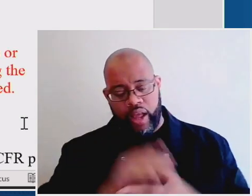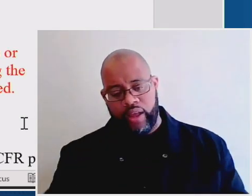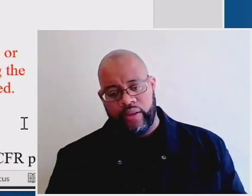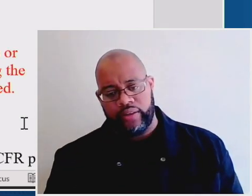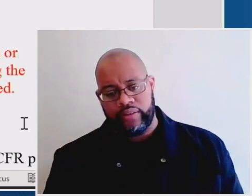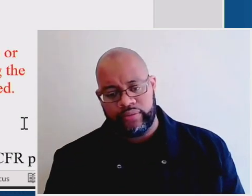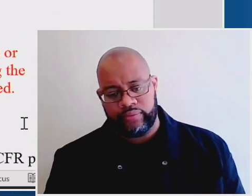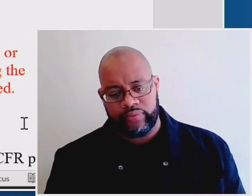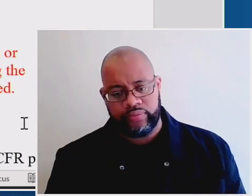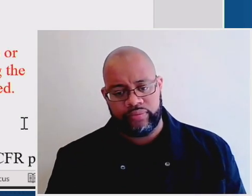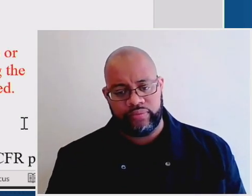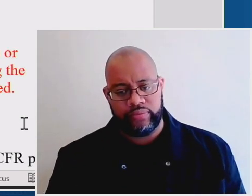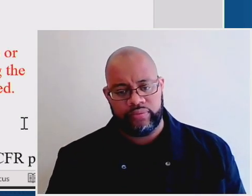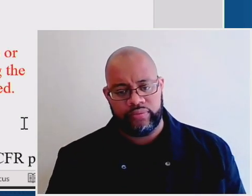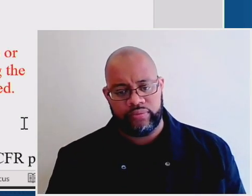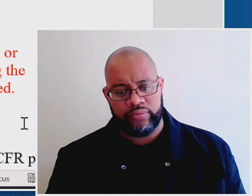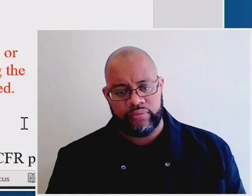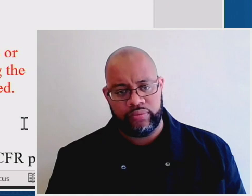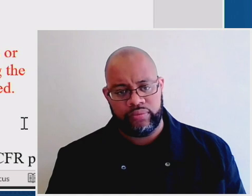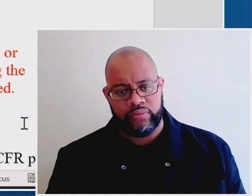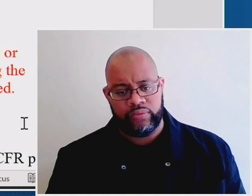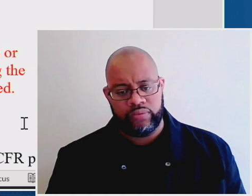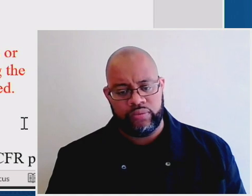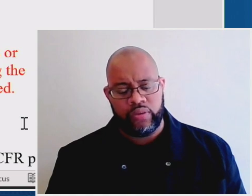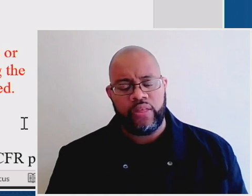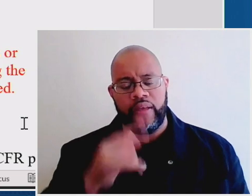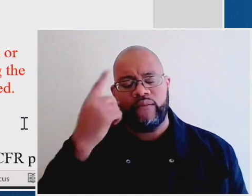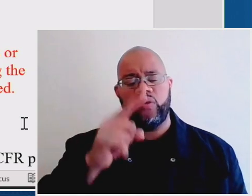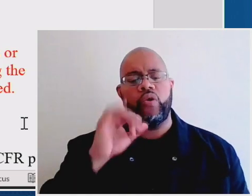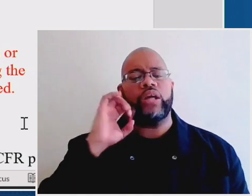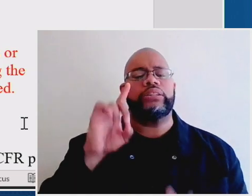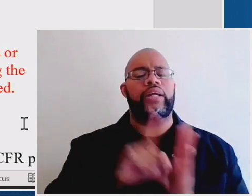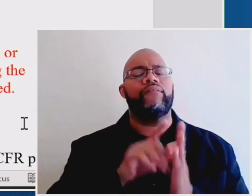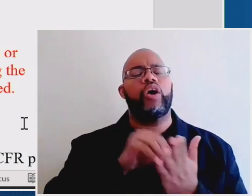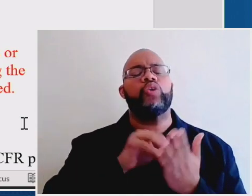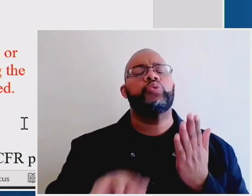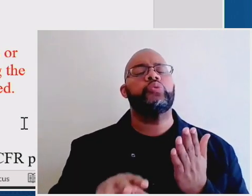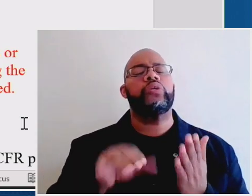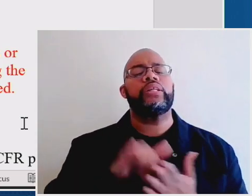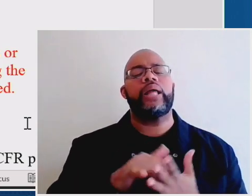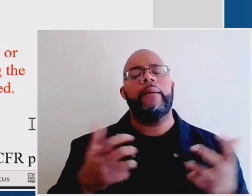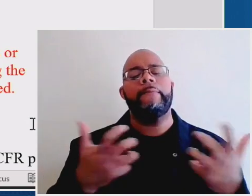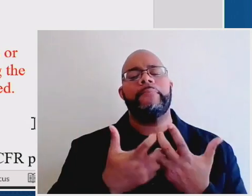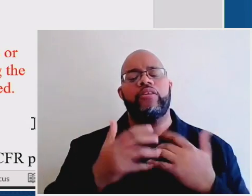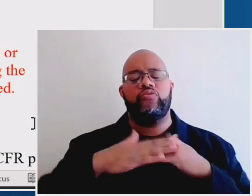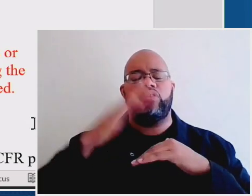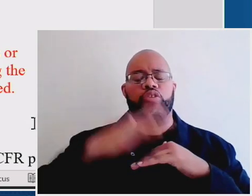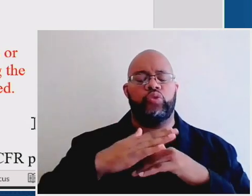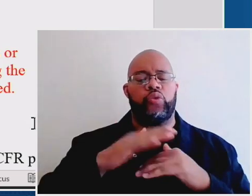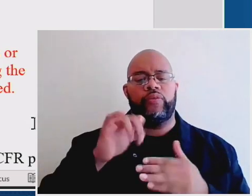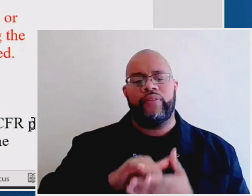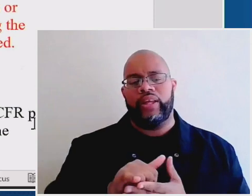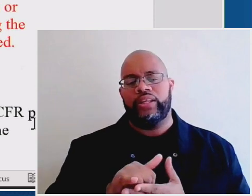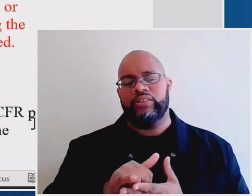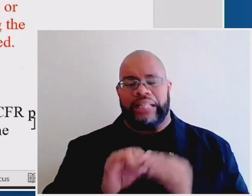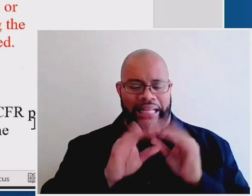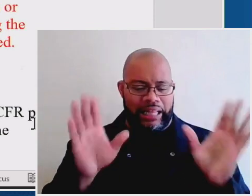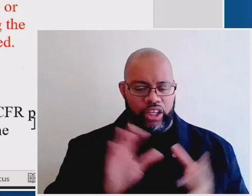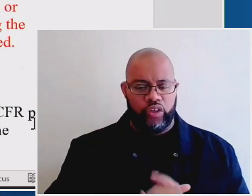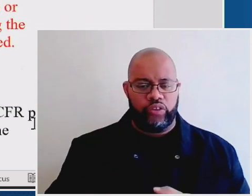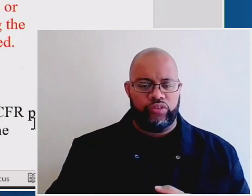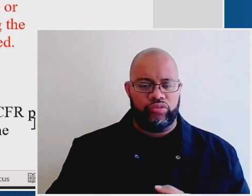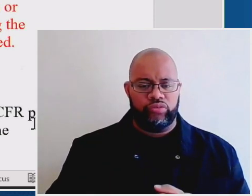this would be for identifying students that meet the threshold. That's pretty clear. If you go a